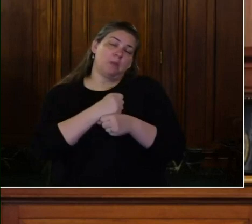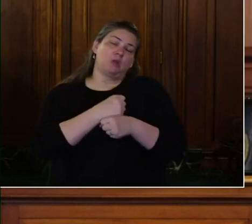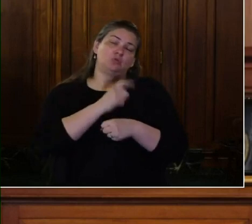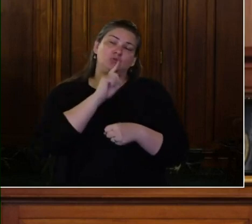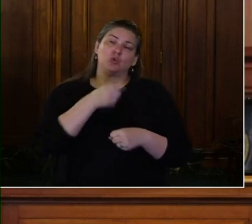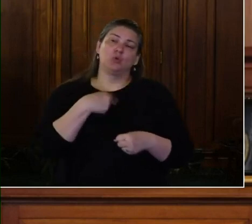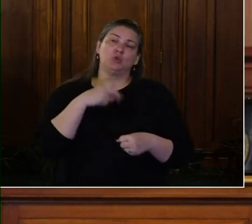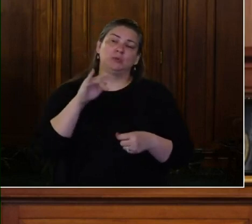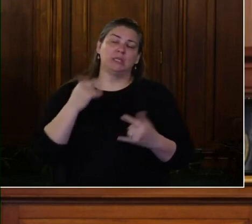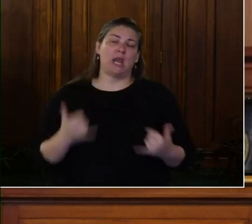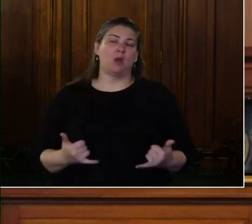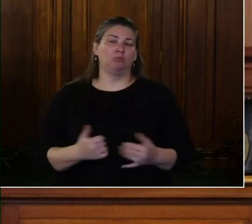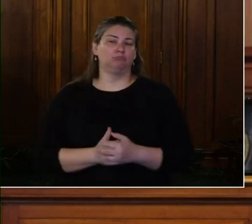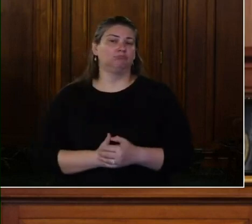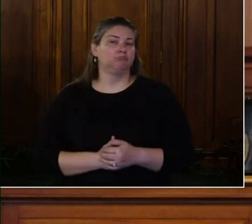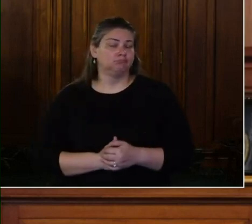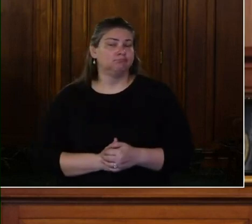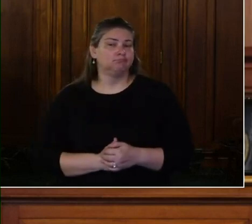it now.